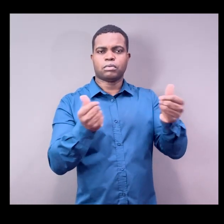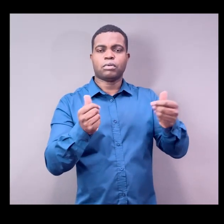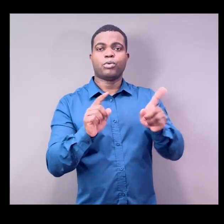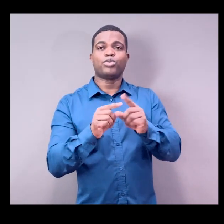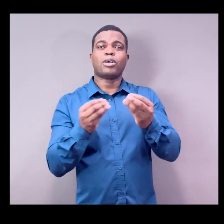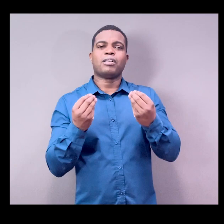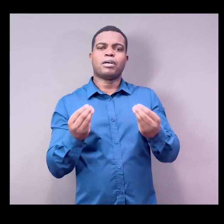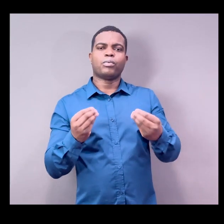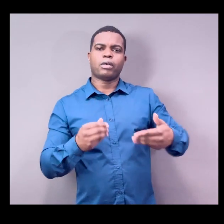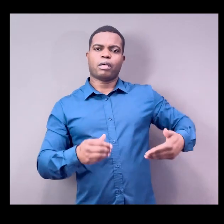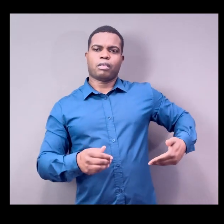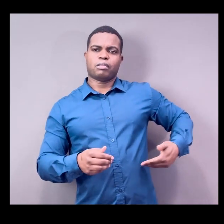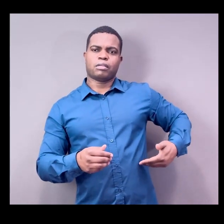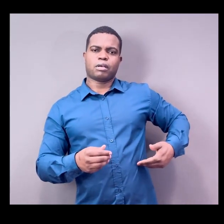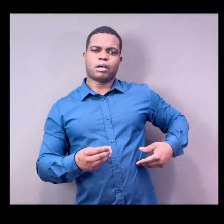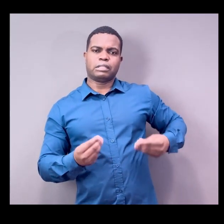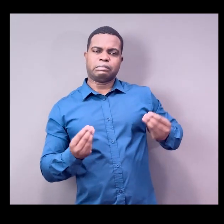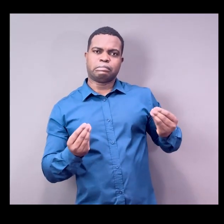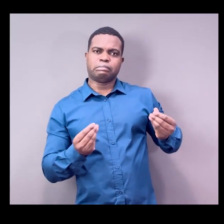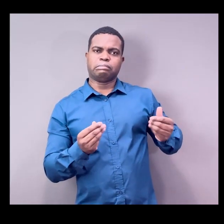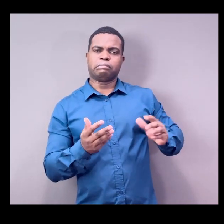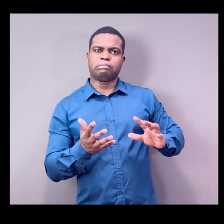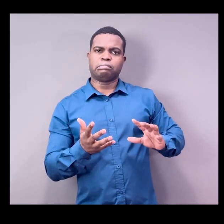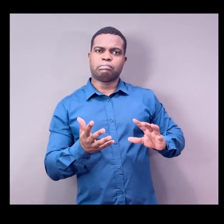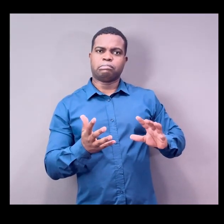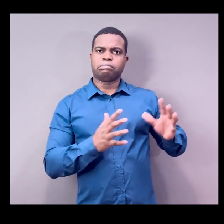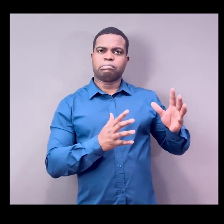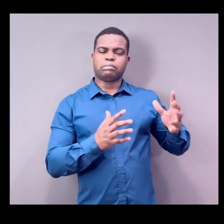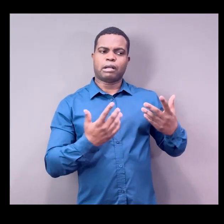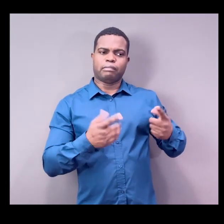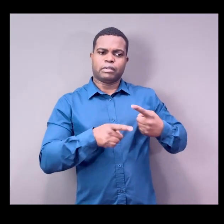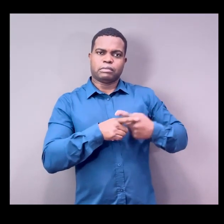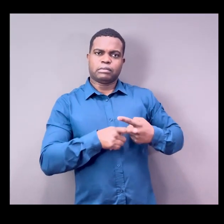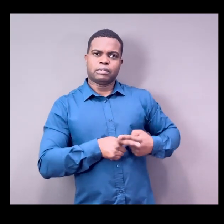resolution and also the ethical dilemmas.